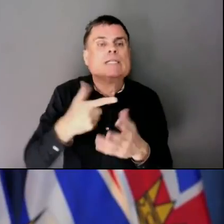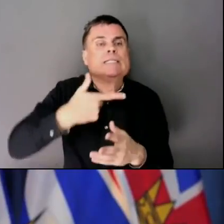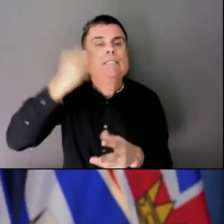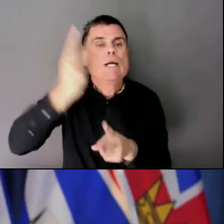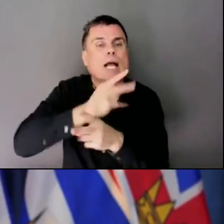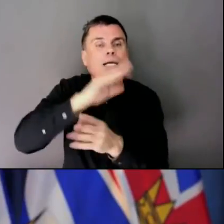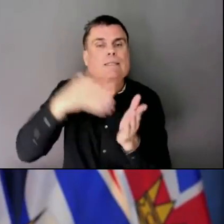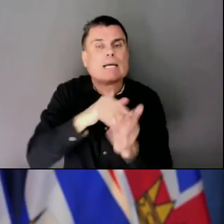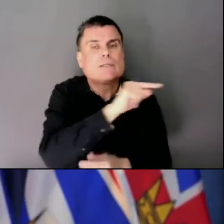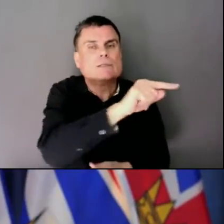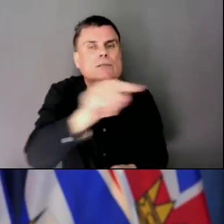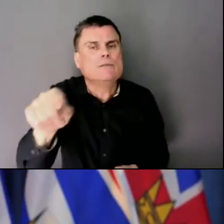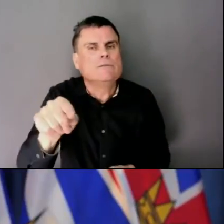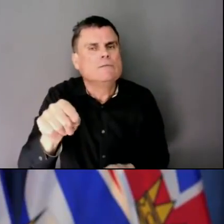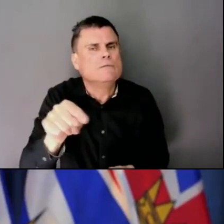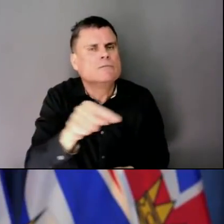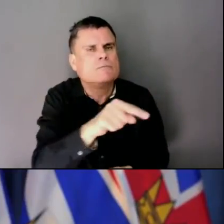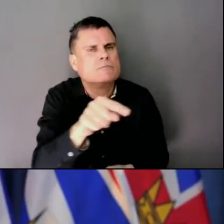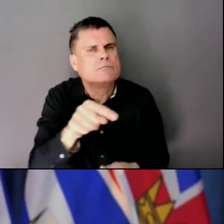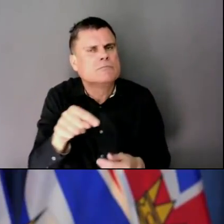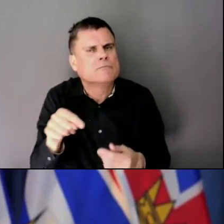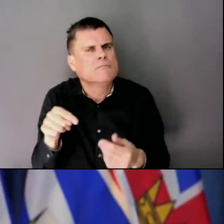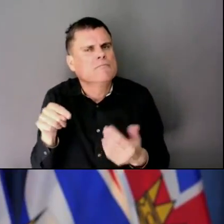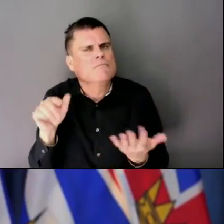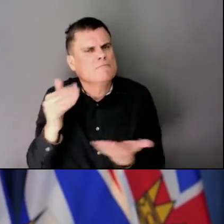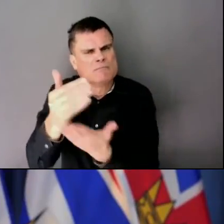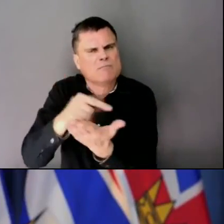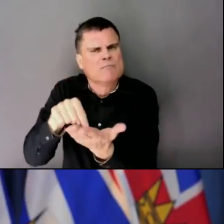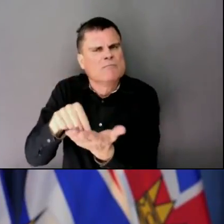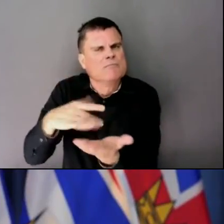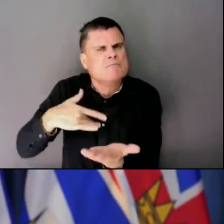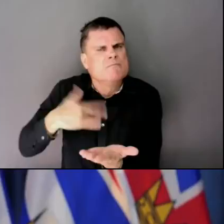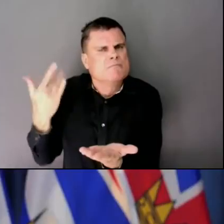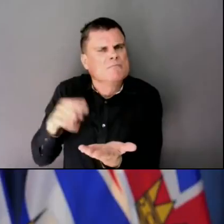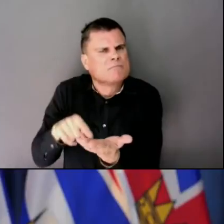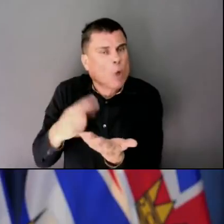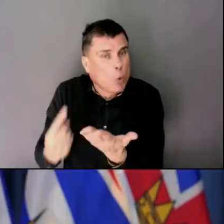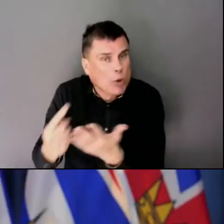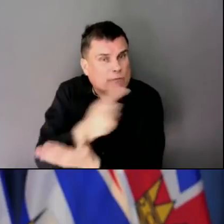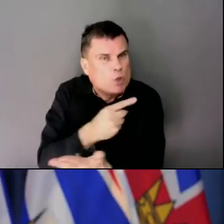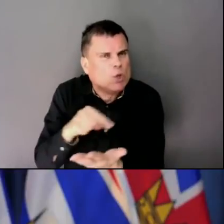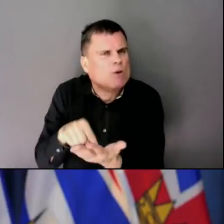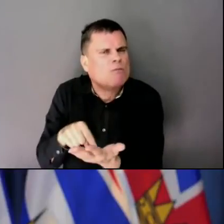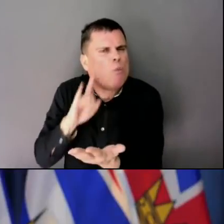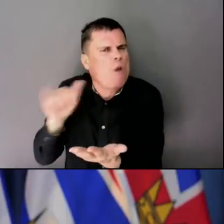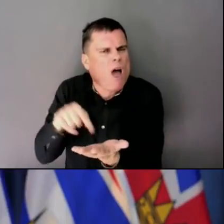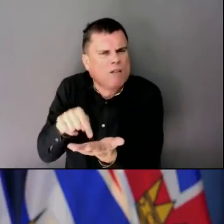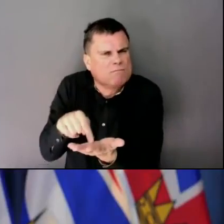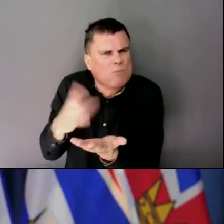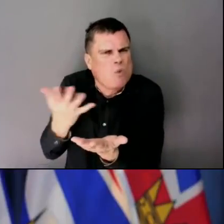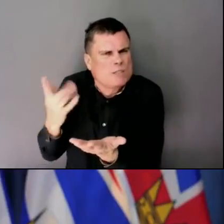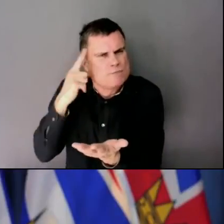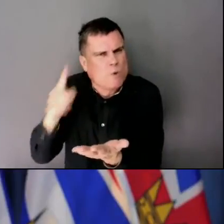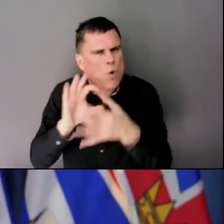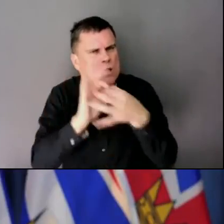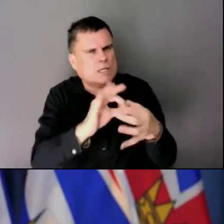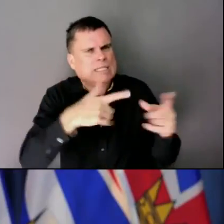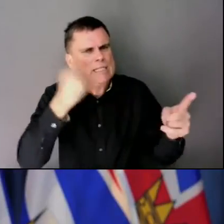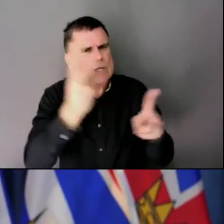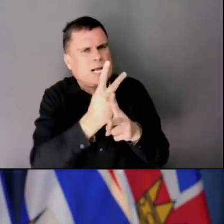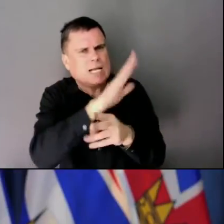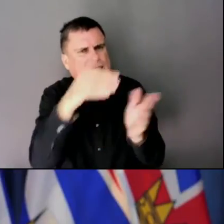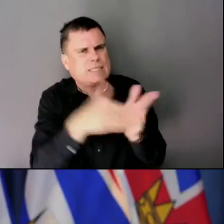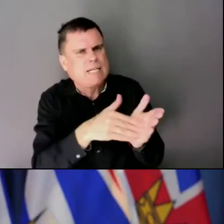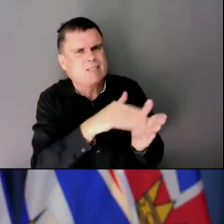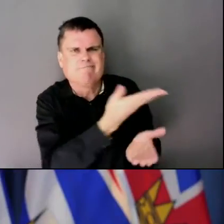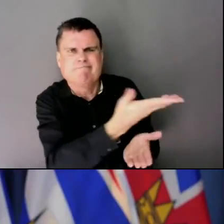wasn't the fact of it that it was going on made public? And when was it completed? Well, it was public